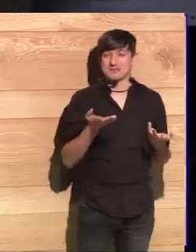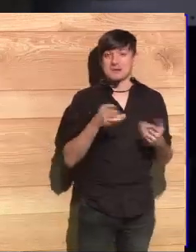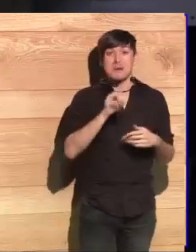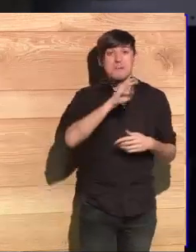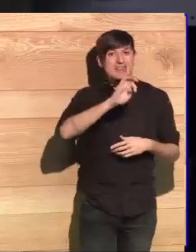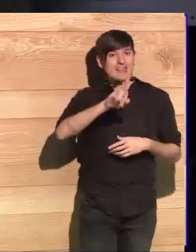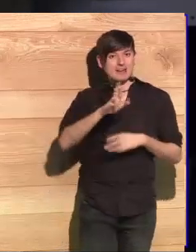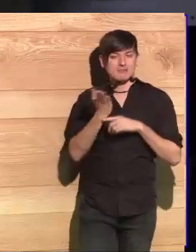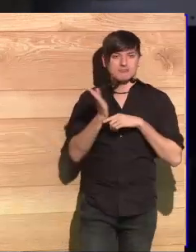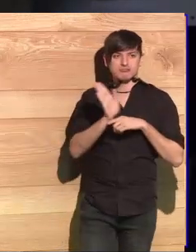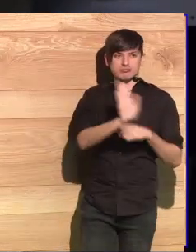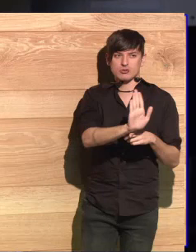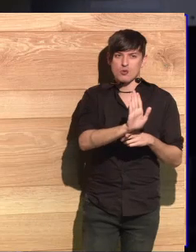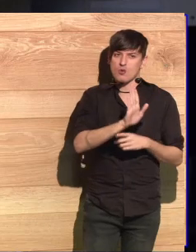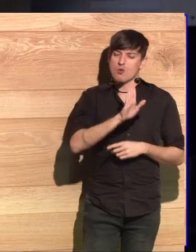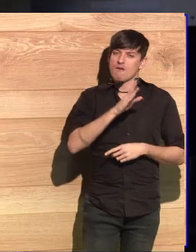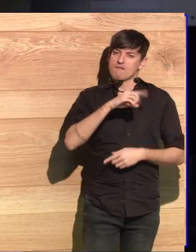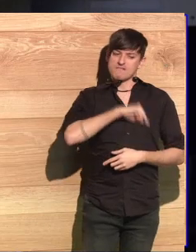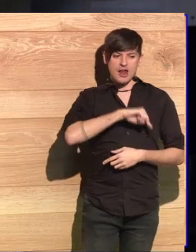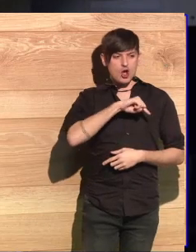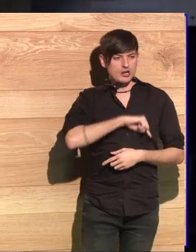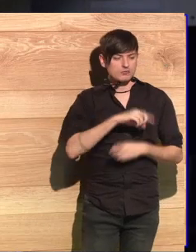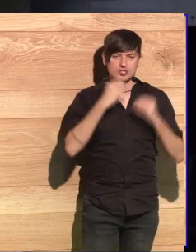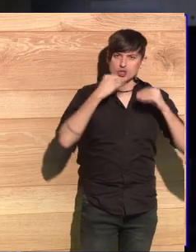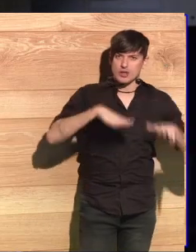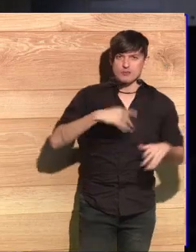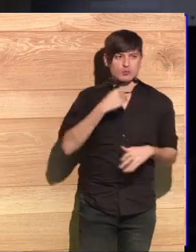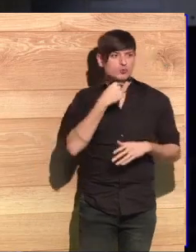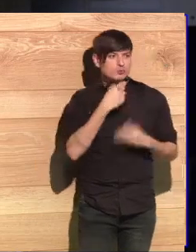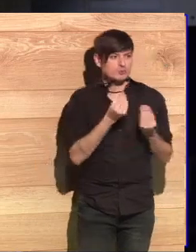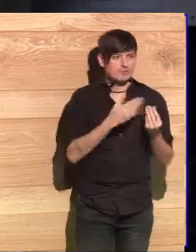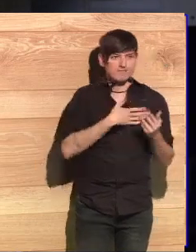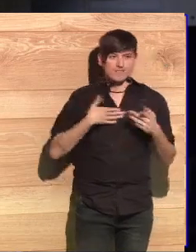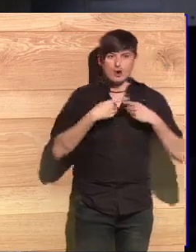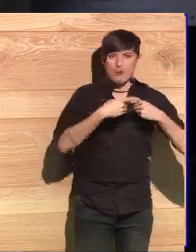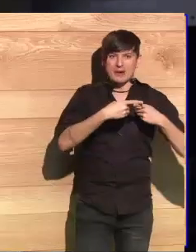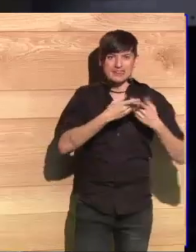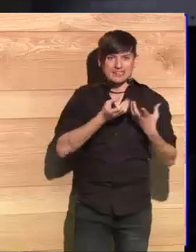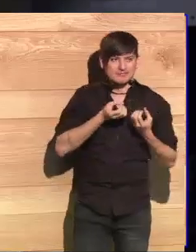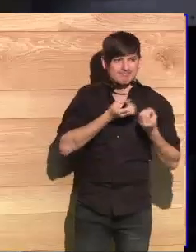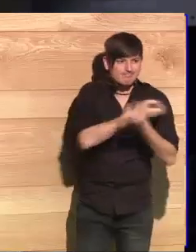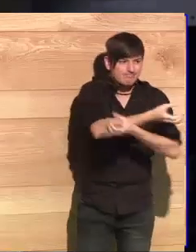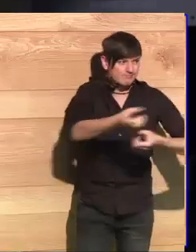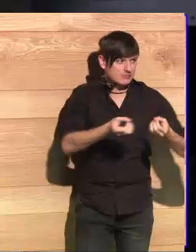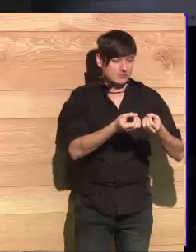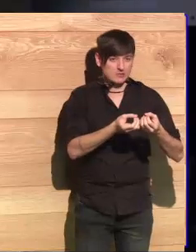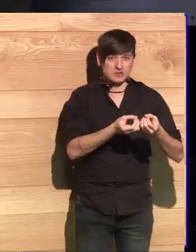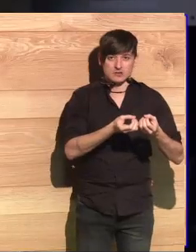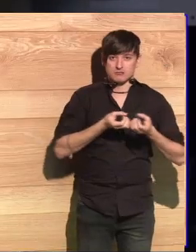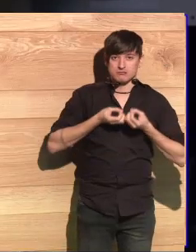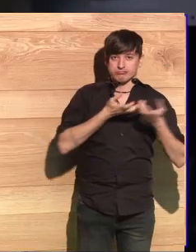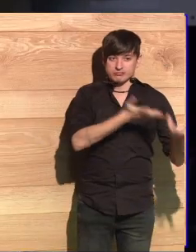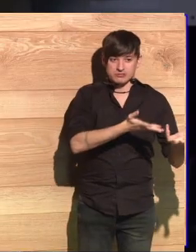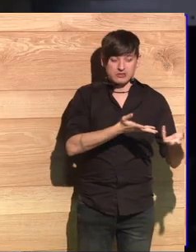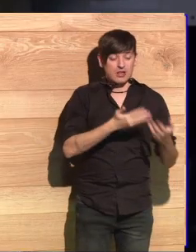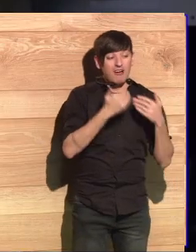debutantes, and it has nothing to do with age. Sometimes we hate age. And he represents some values that we are very proud to